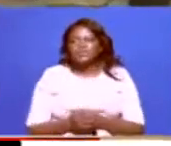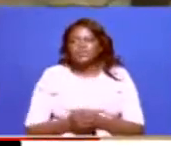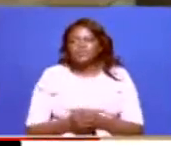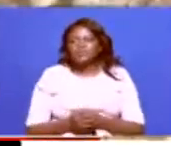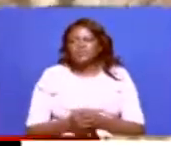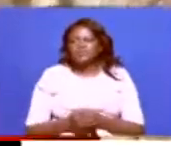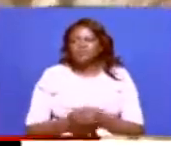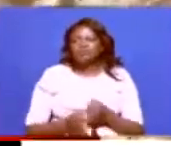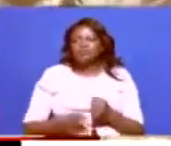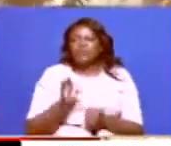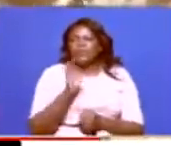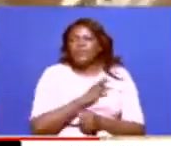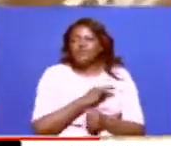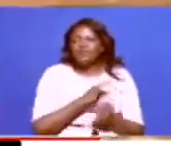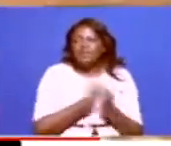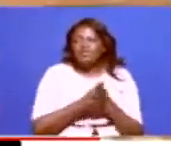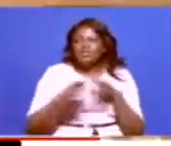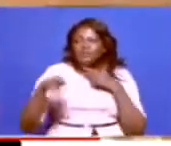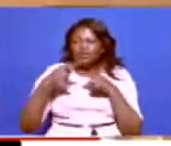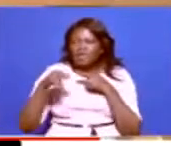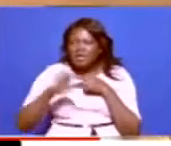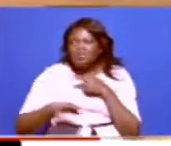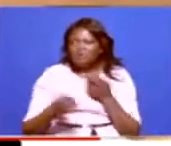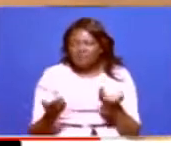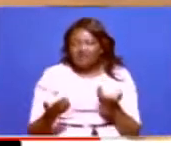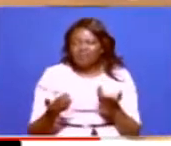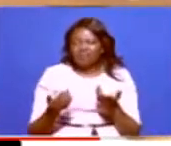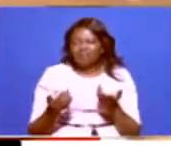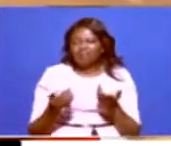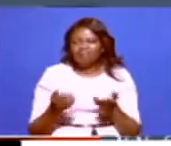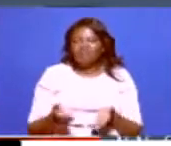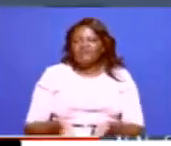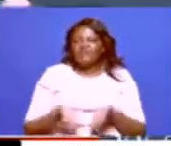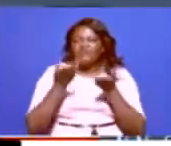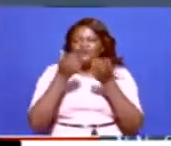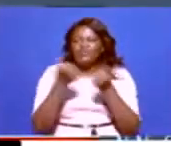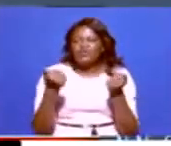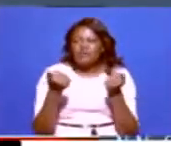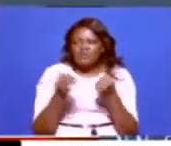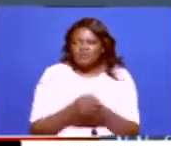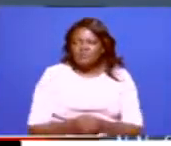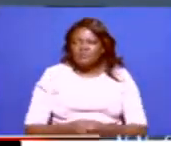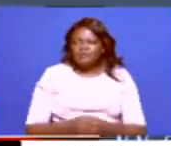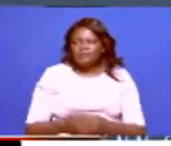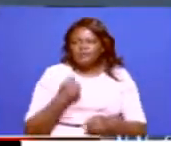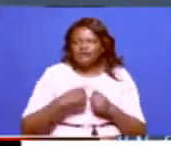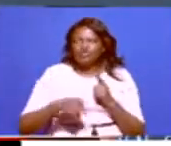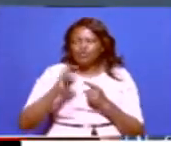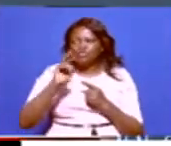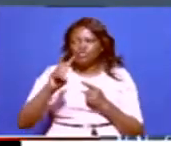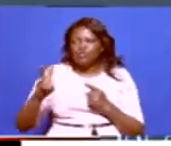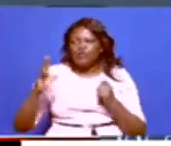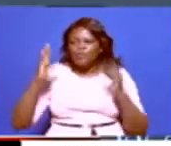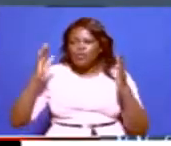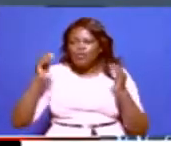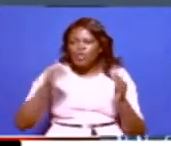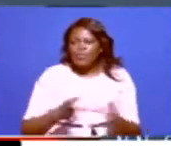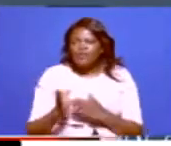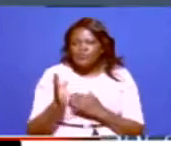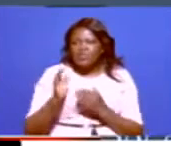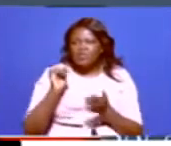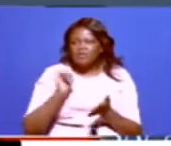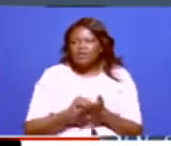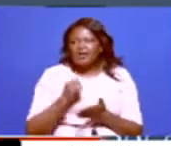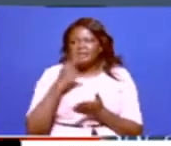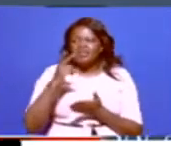the hospitality industry, whose figures have recovered to pre-COVID levels. So 2022, we have a big opportunity, and we can see that in